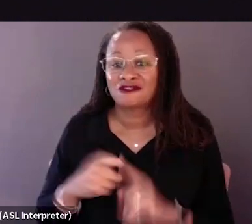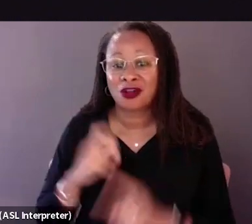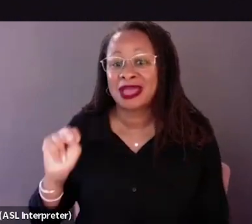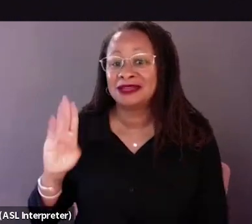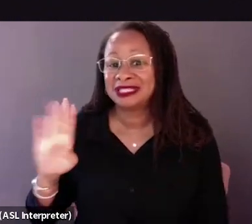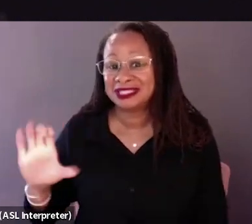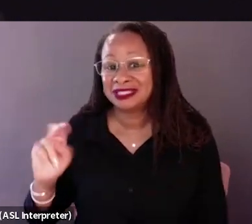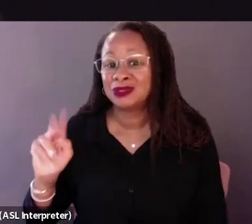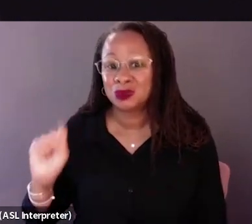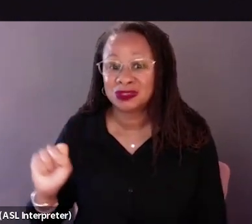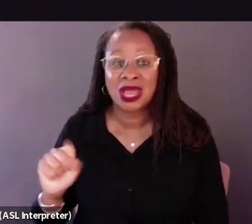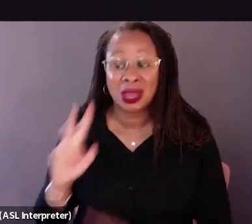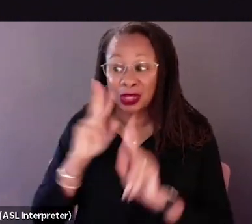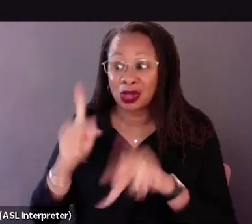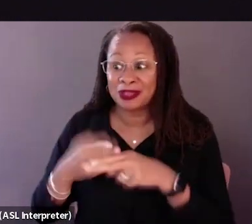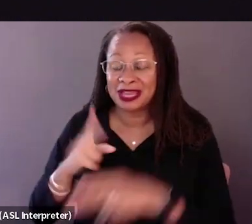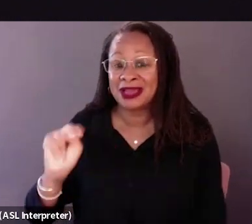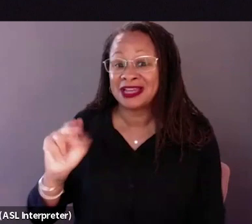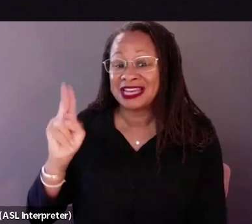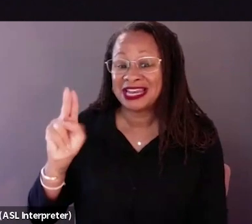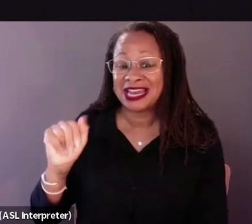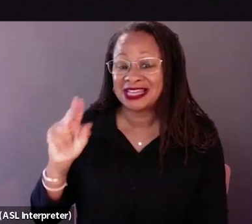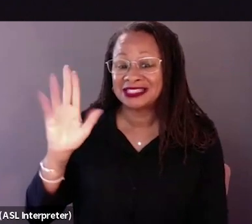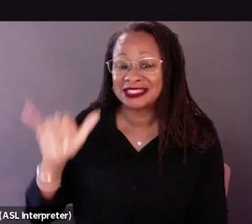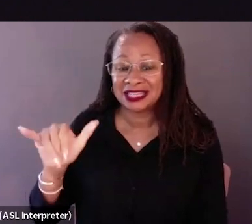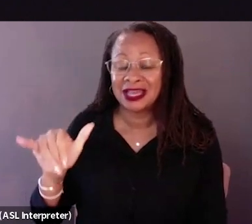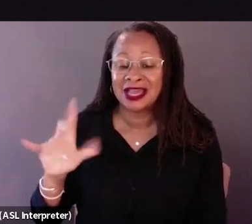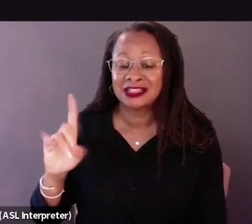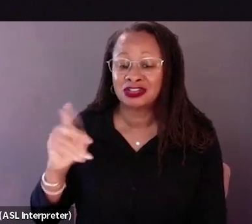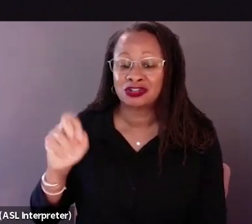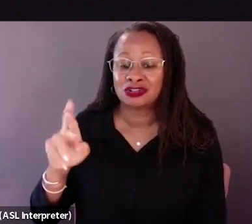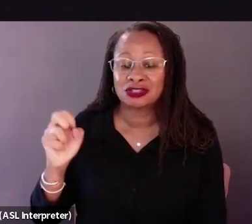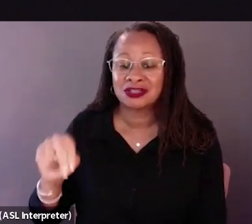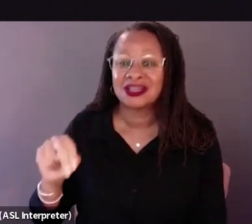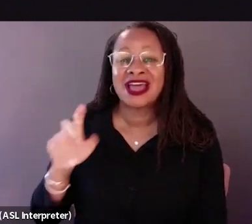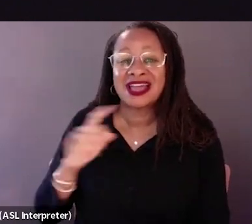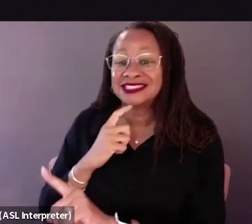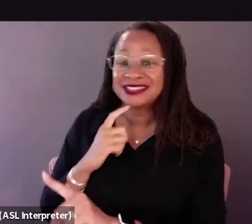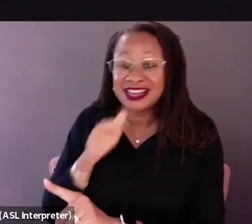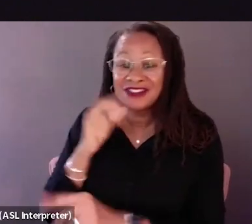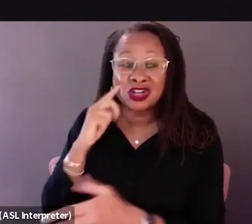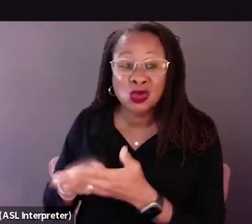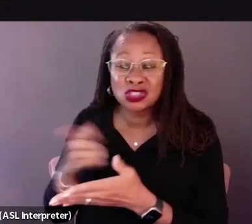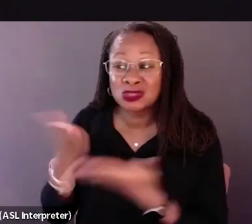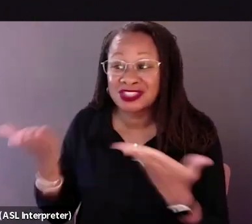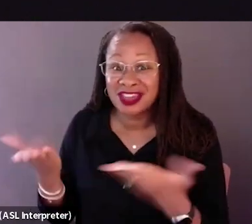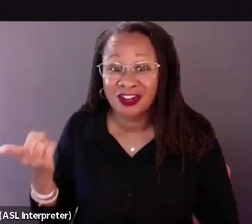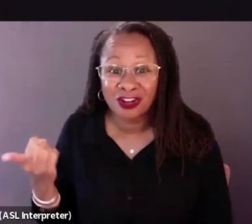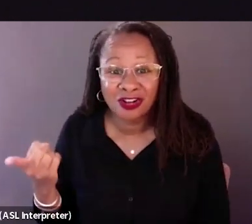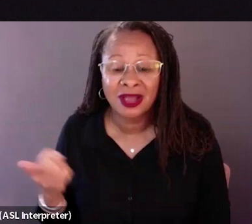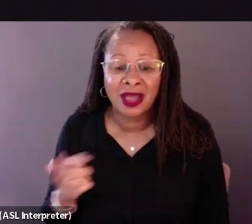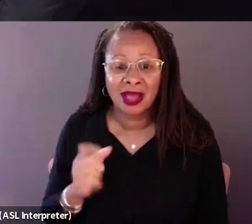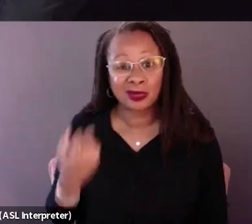Nancy Dickerson, and there she was, and they didn't even notice her. They didn't note her presence. And so then I was like, fuck